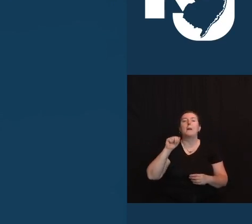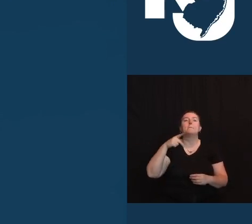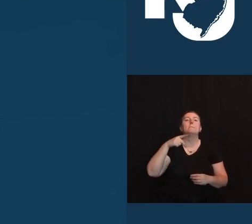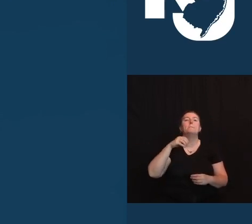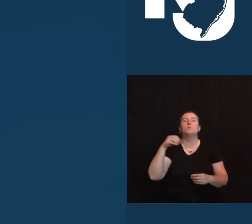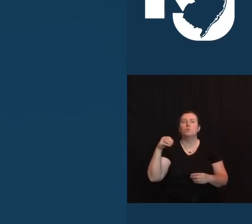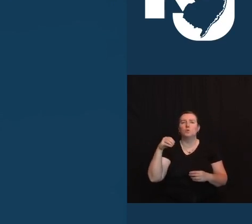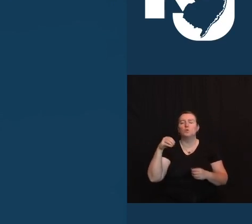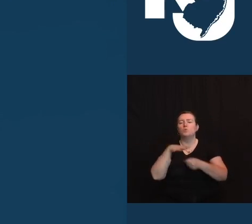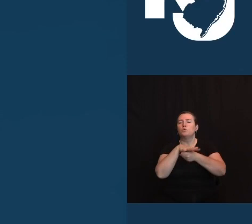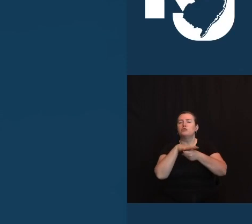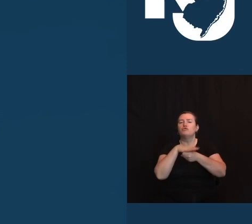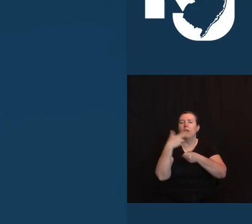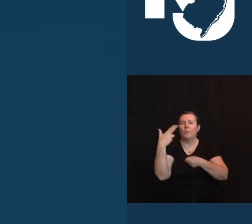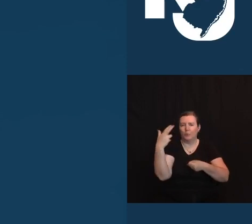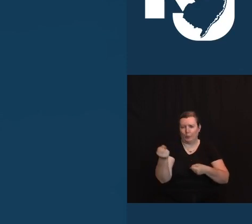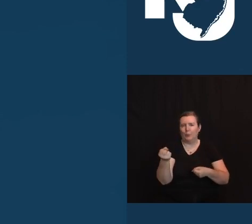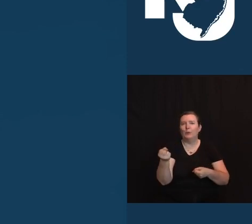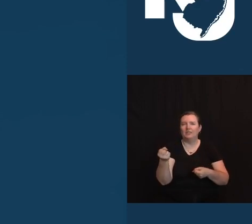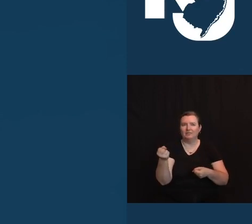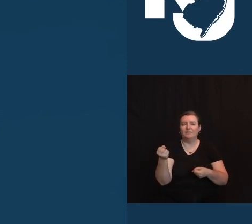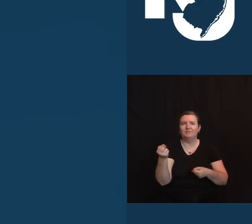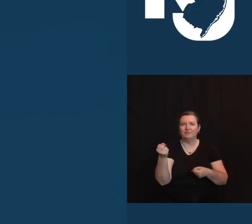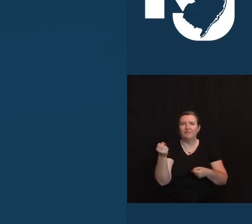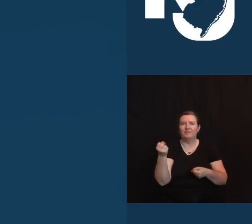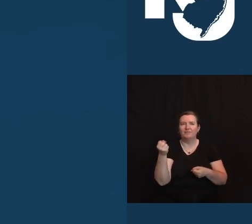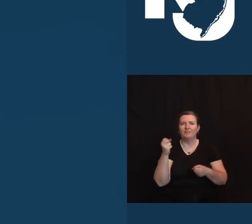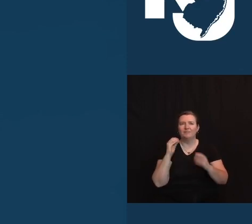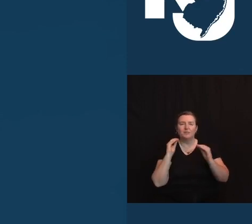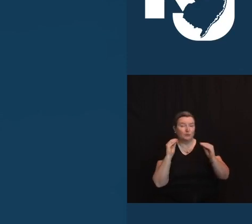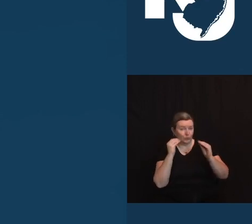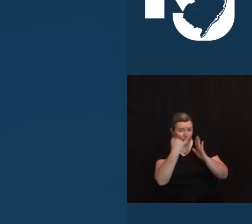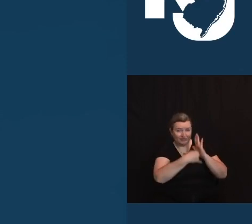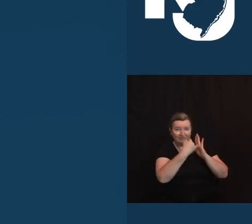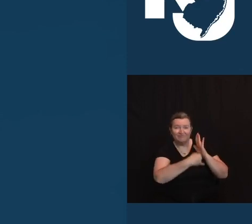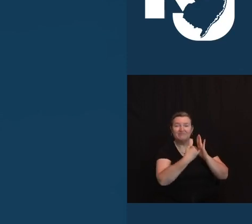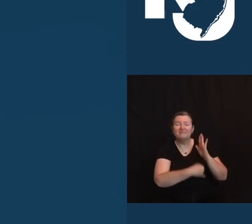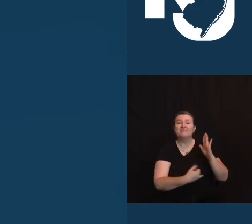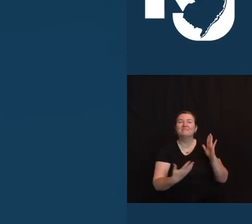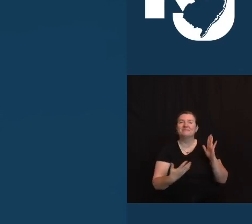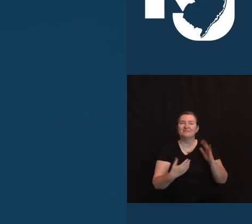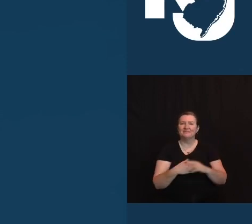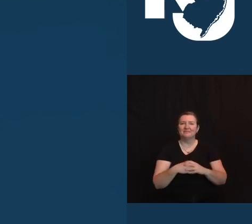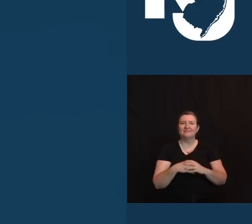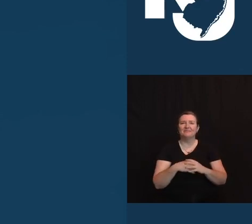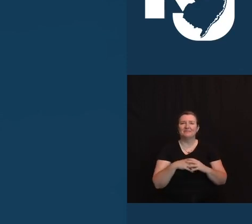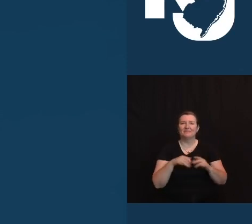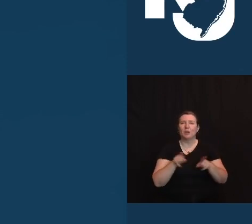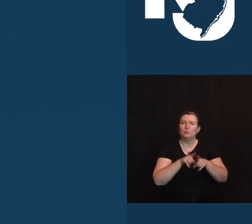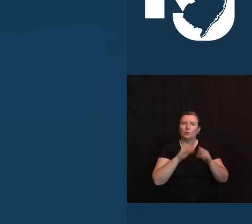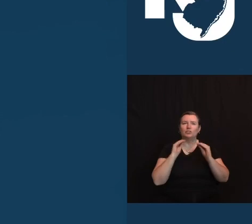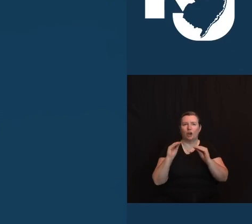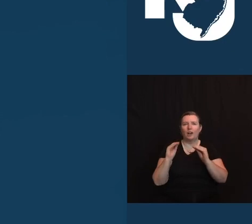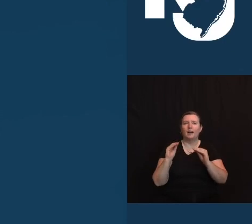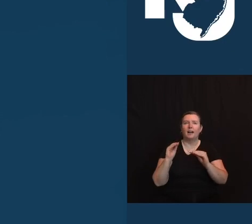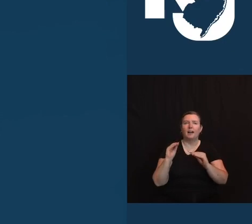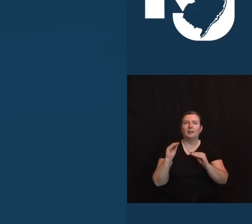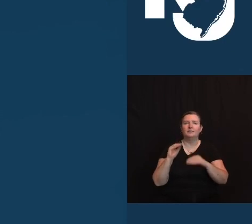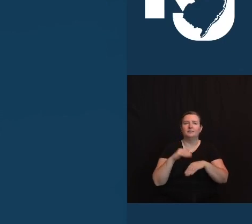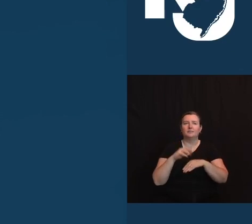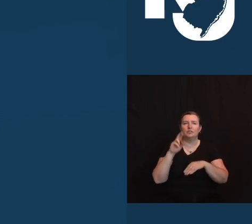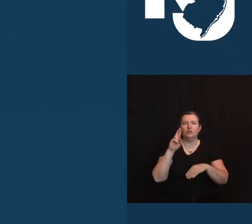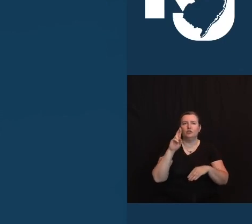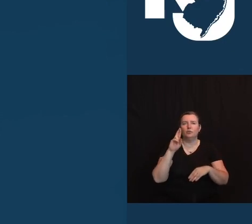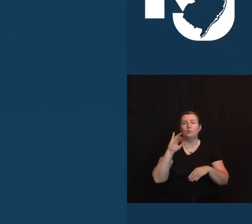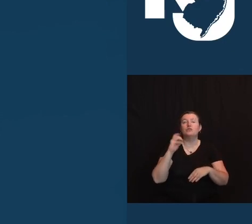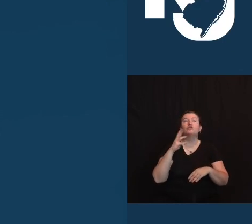retiring as the head of the art department. He also taught at the Ridgewood Art Institute, where he previously had been a student, by the way, and served as the Institute's